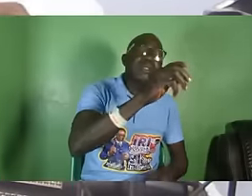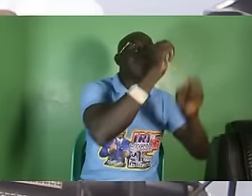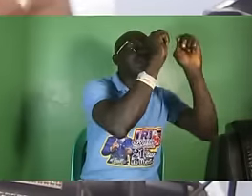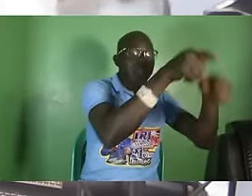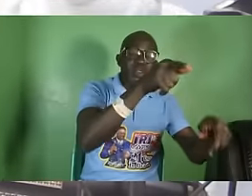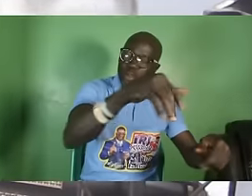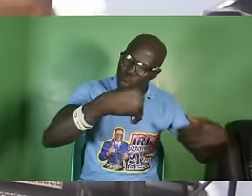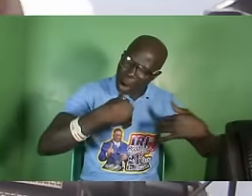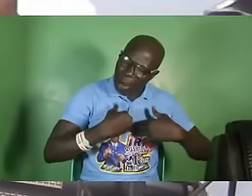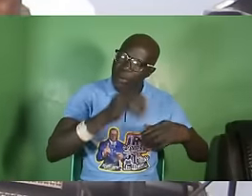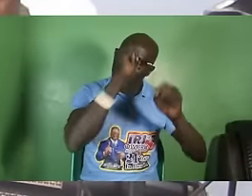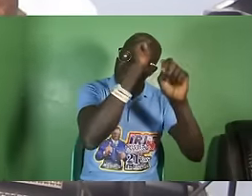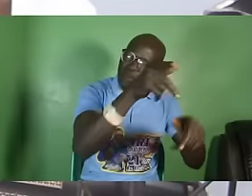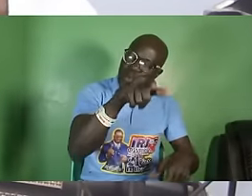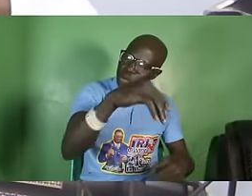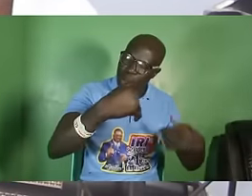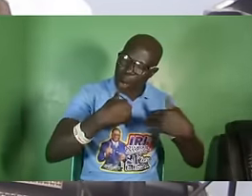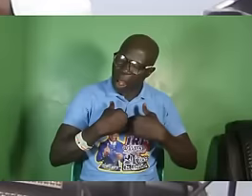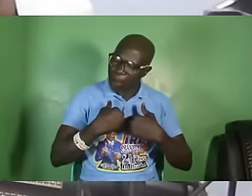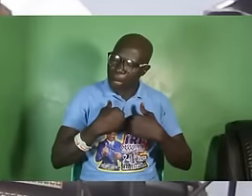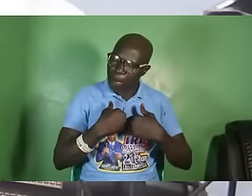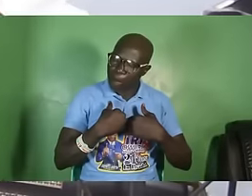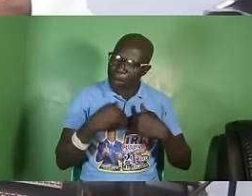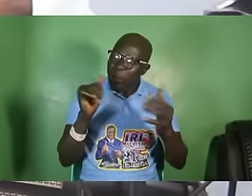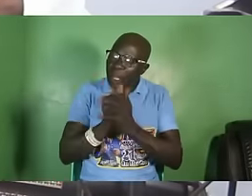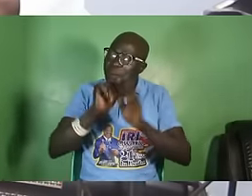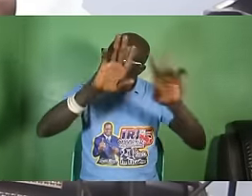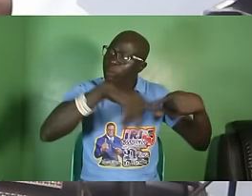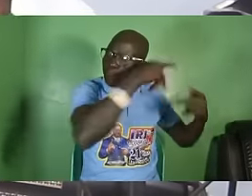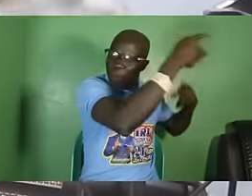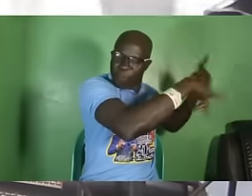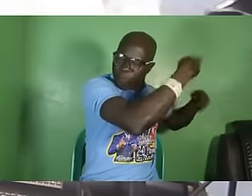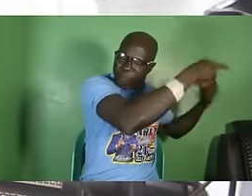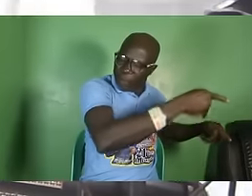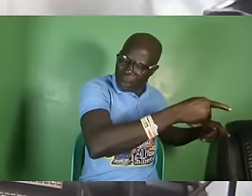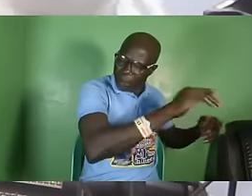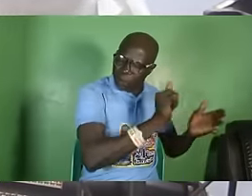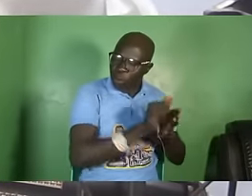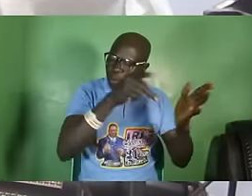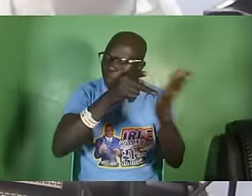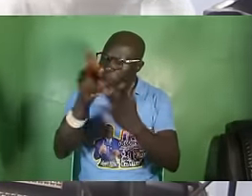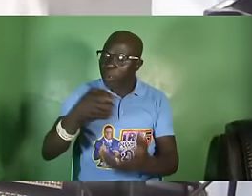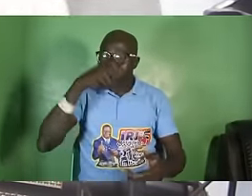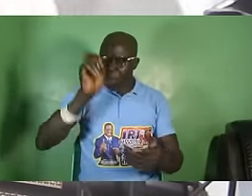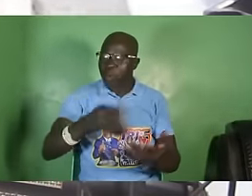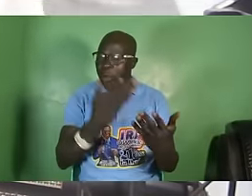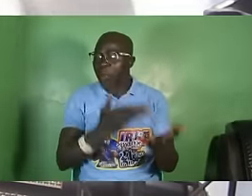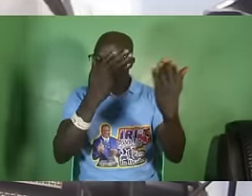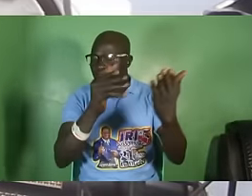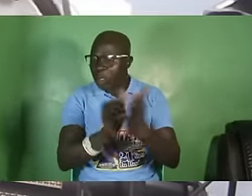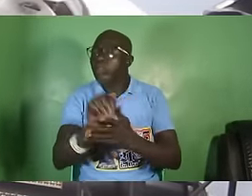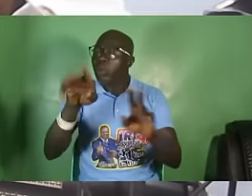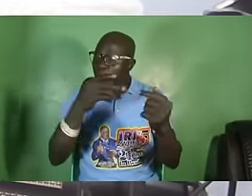gifts you have. The gifts you have. That you give it to the prophet. To be sorry, my dear. That you need